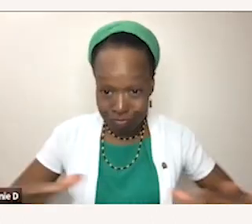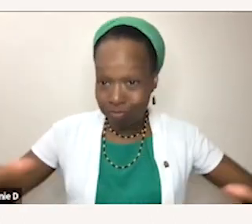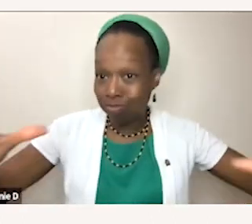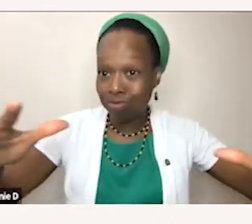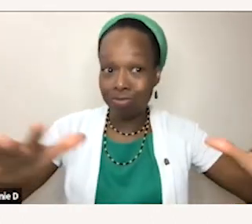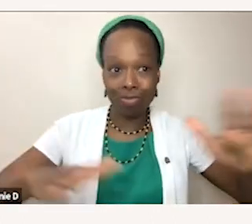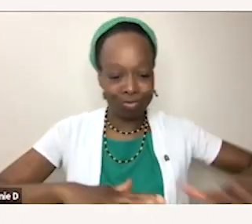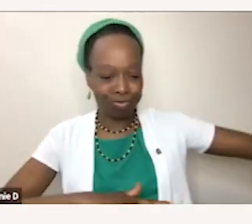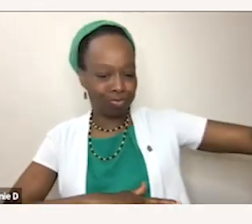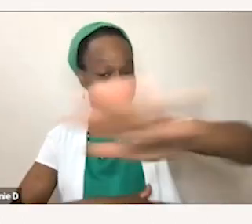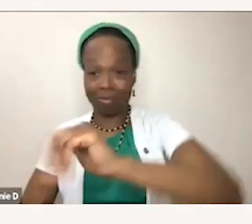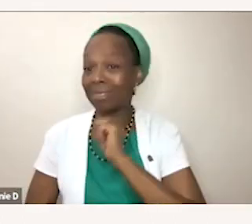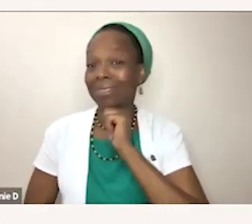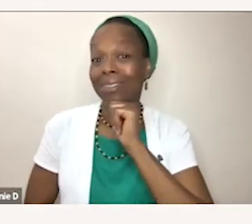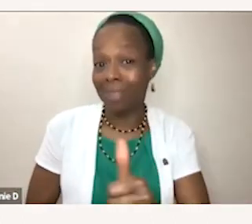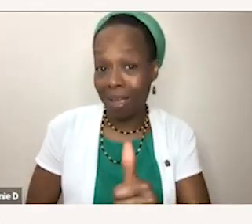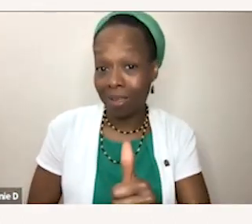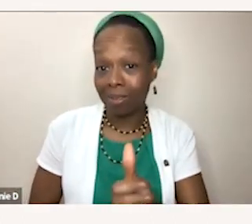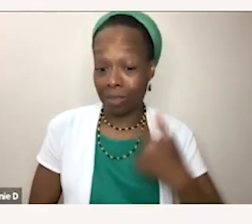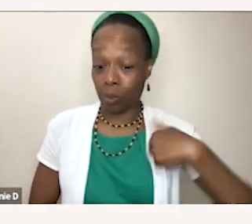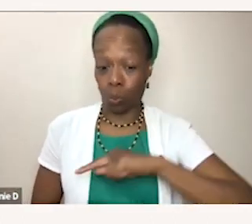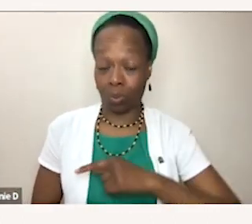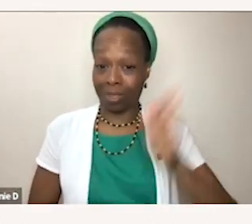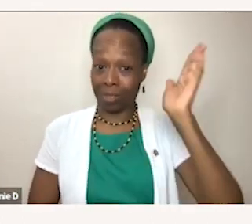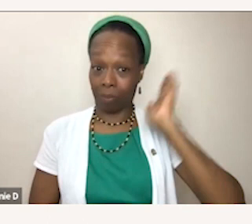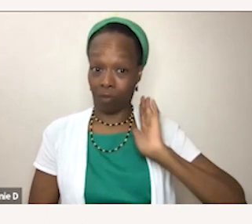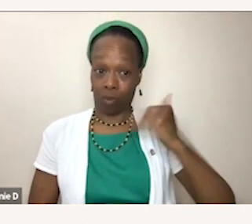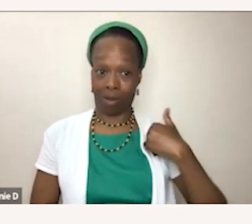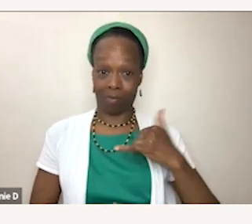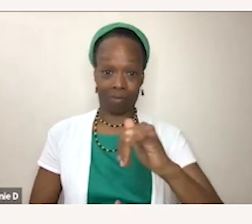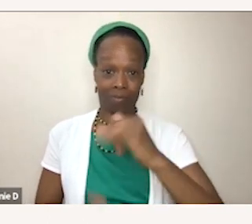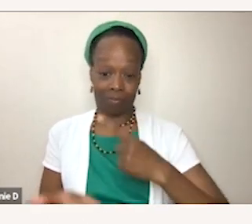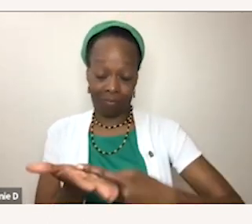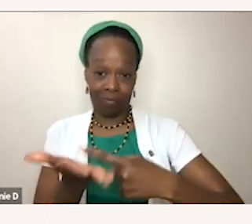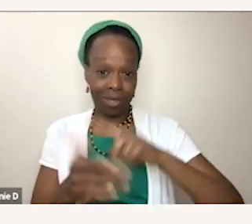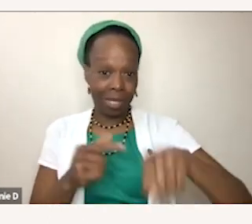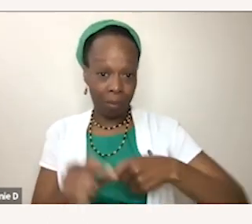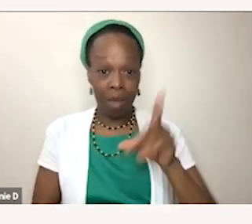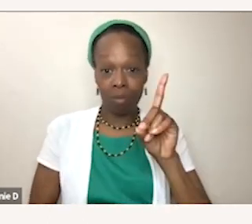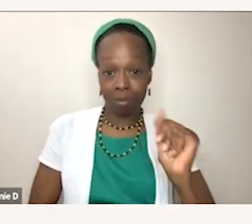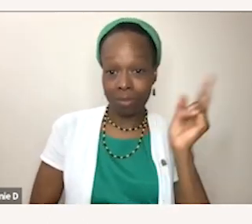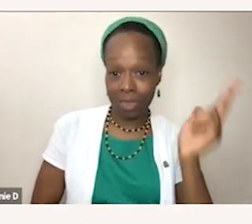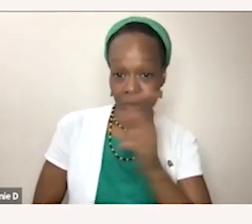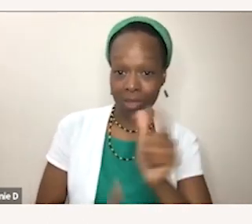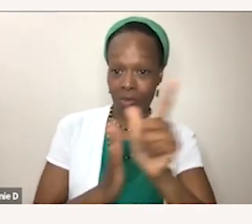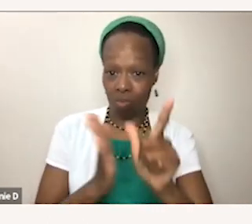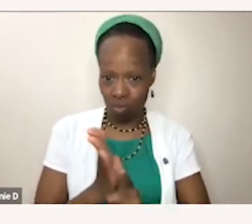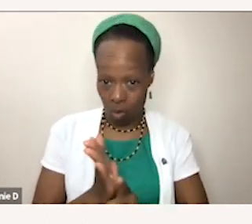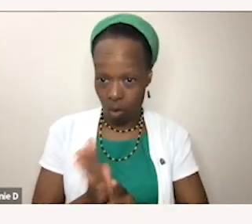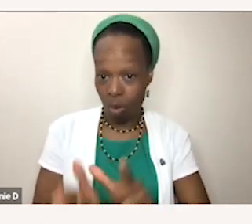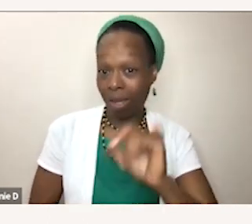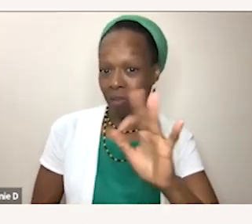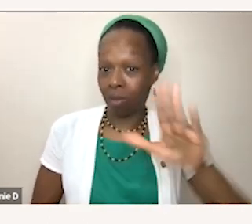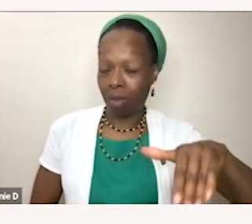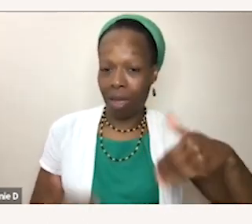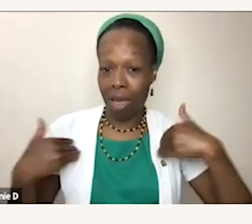something that we discussed in a previous webinar in this series on disability history and laws. So if you haven't had the chance to watch